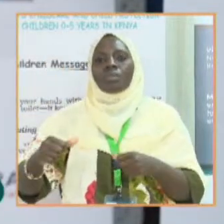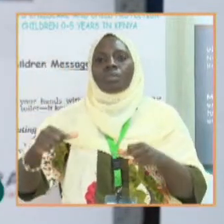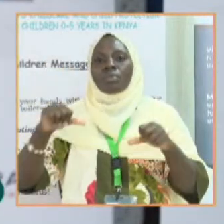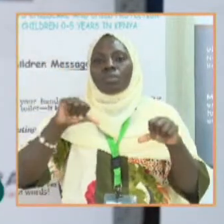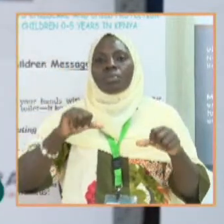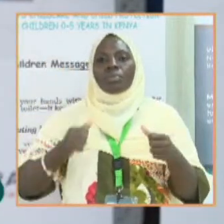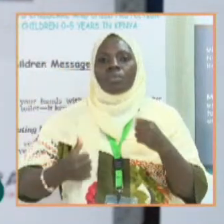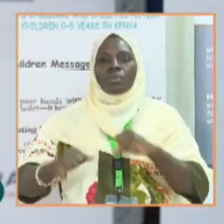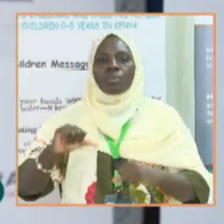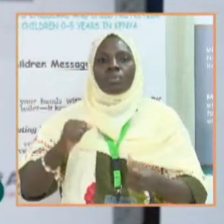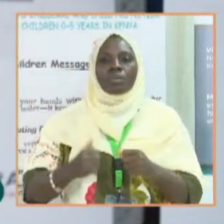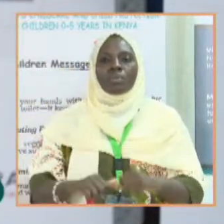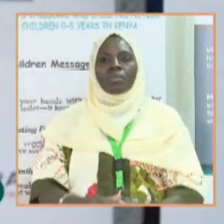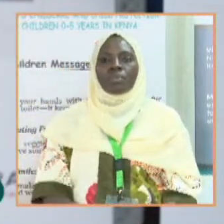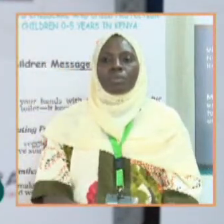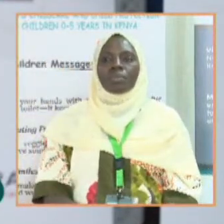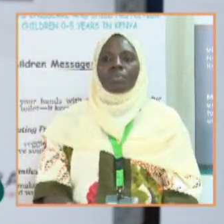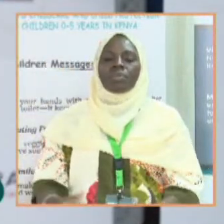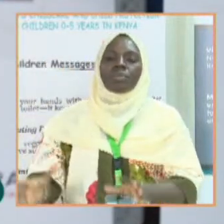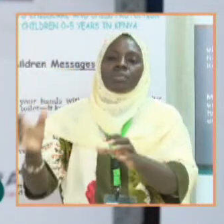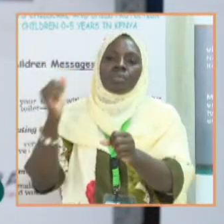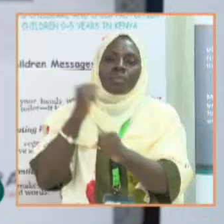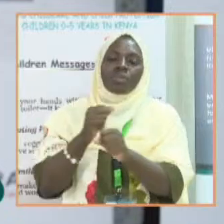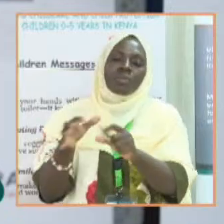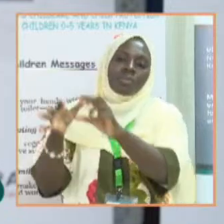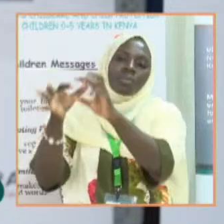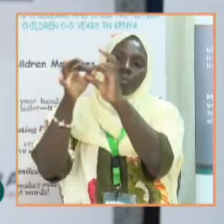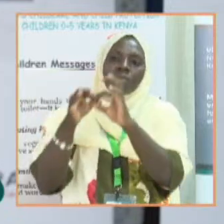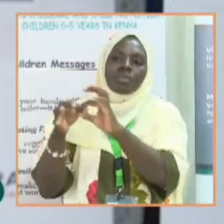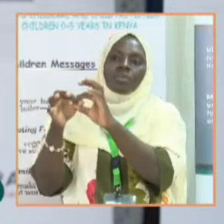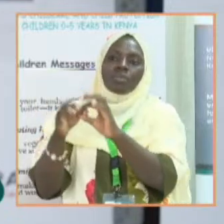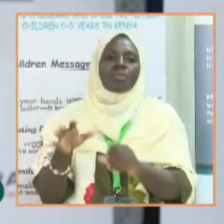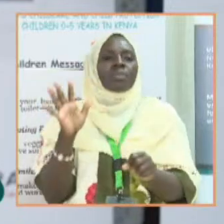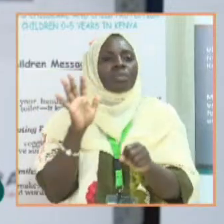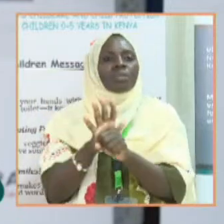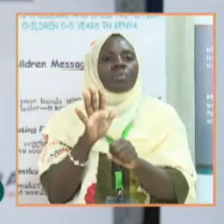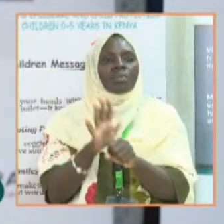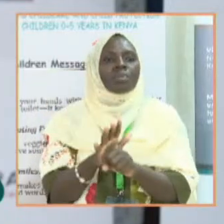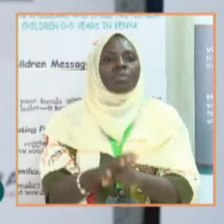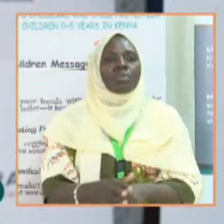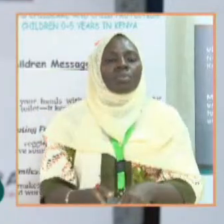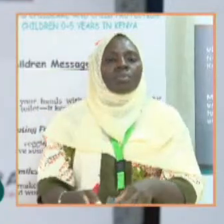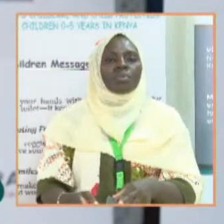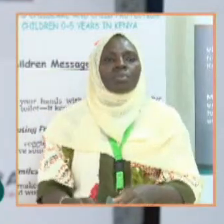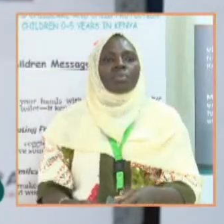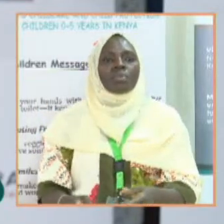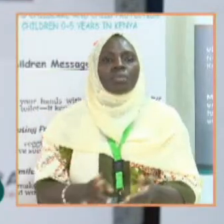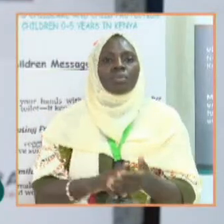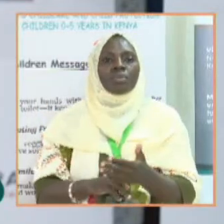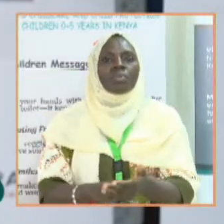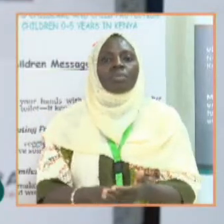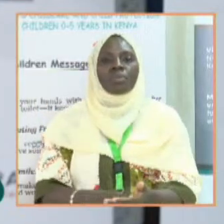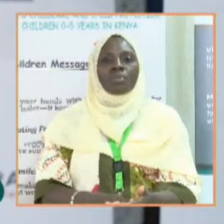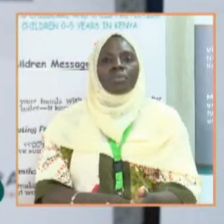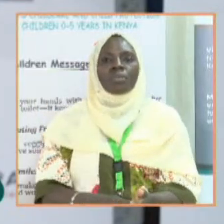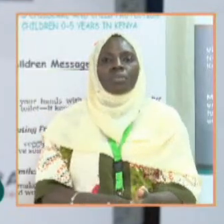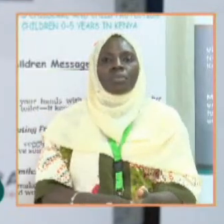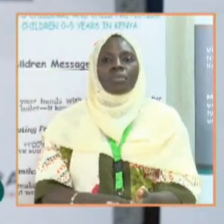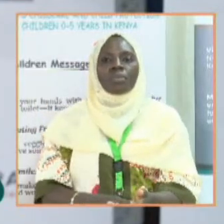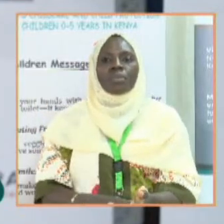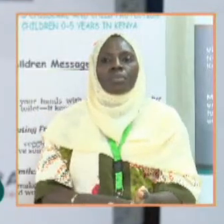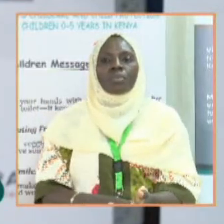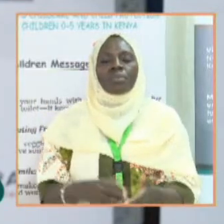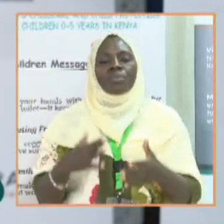that we had a multi-sectoral partnership, and most of the referenced actors or departments were